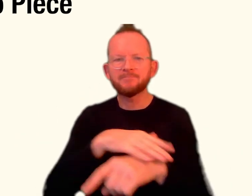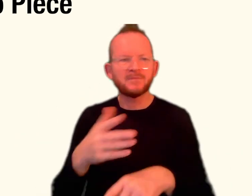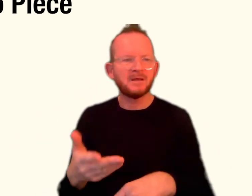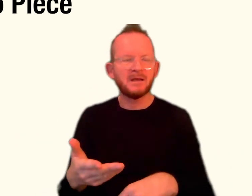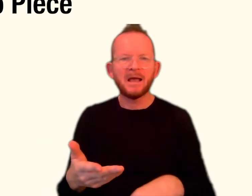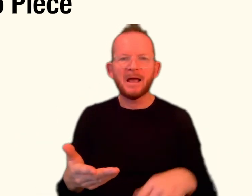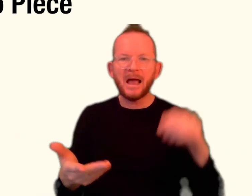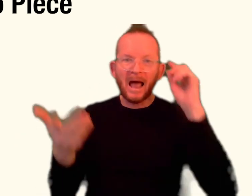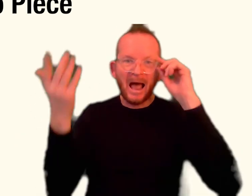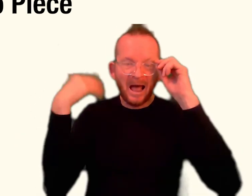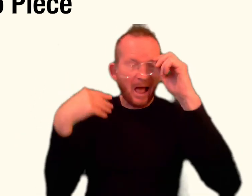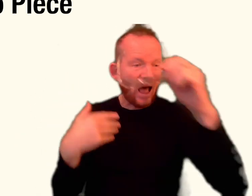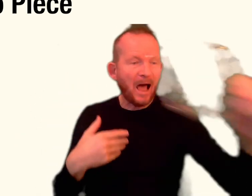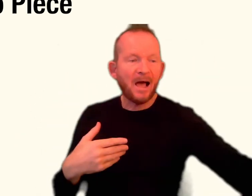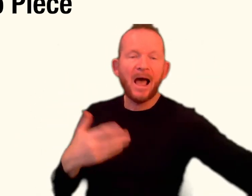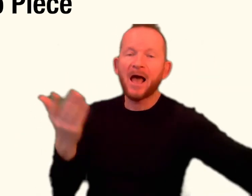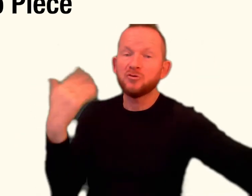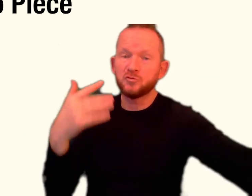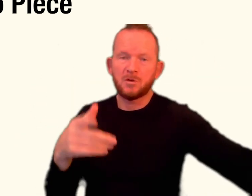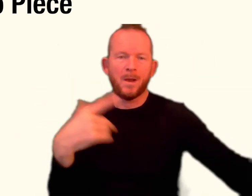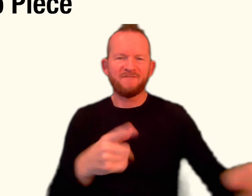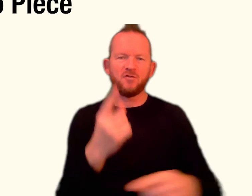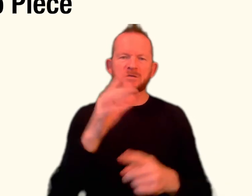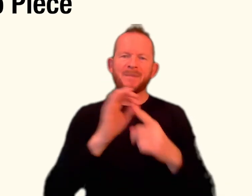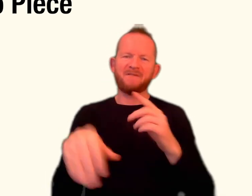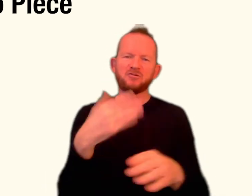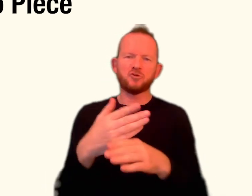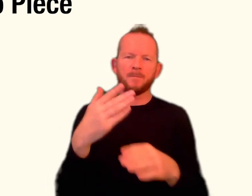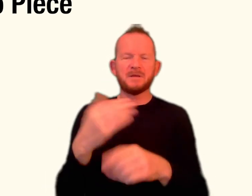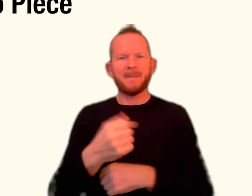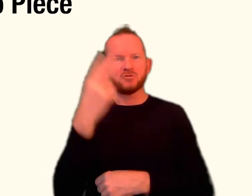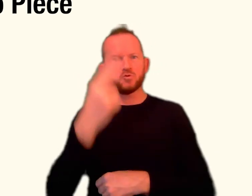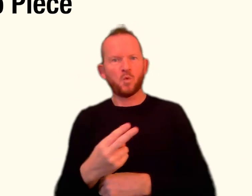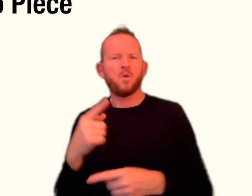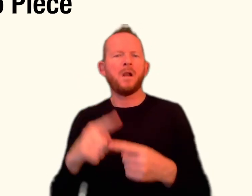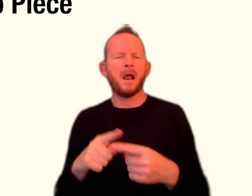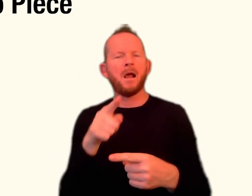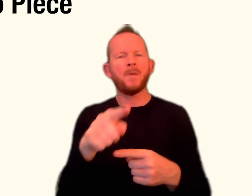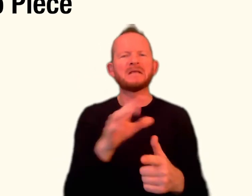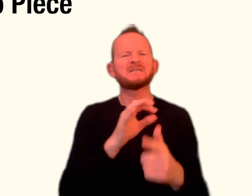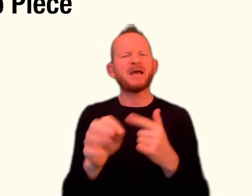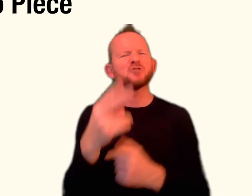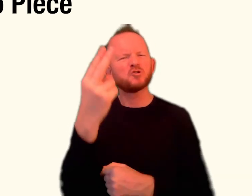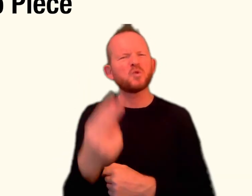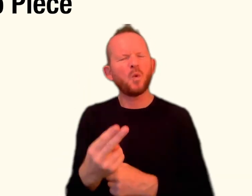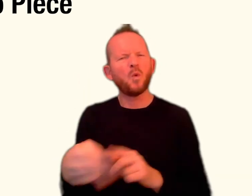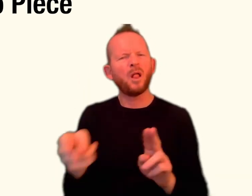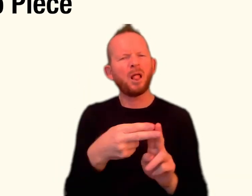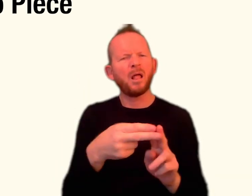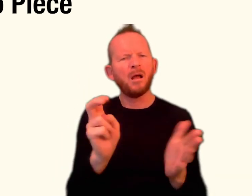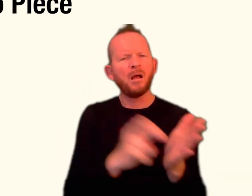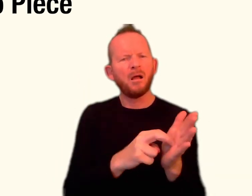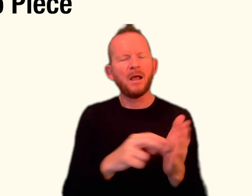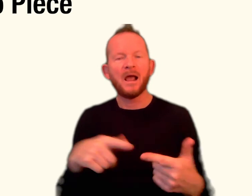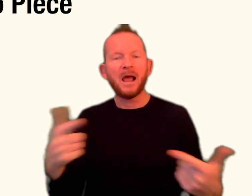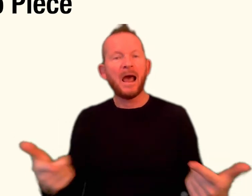put, when I first applied for jobs, my school, and I would put special schooling, and I never got